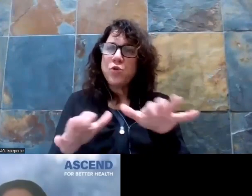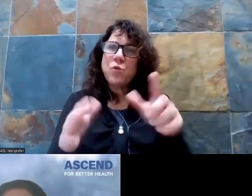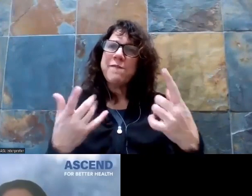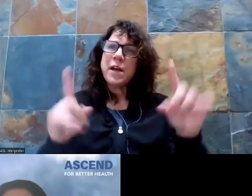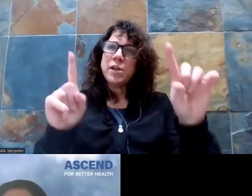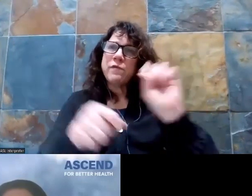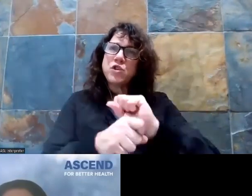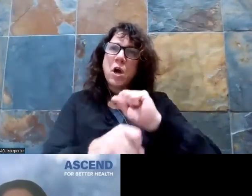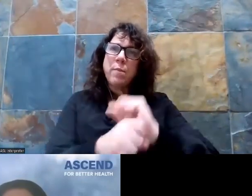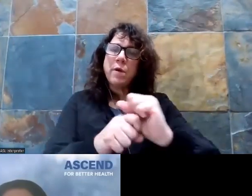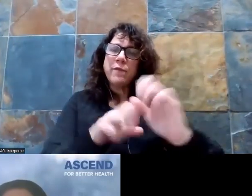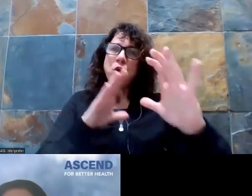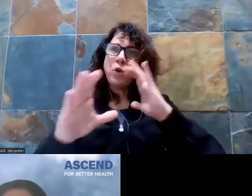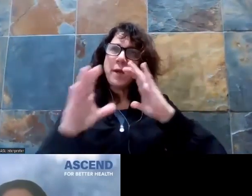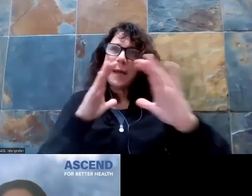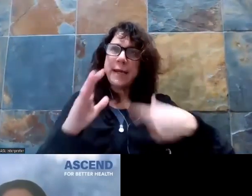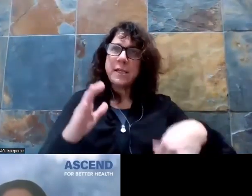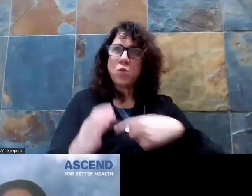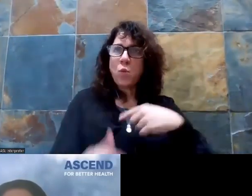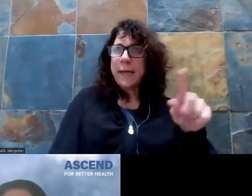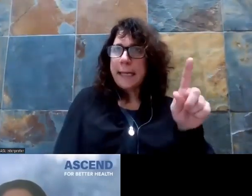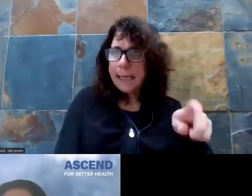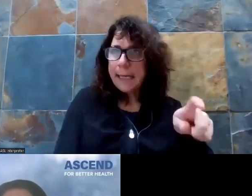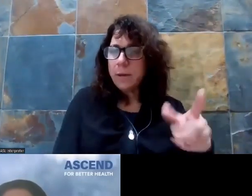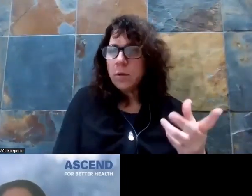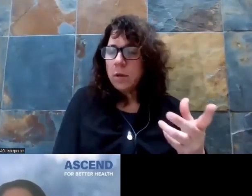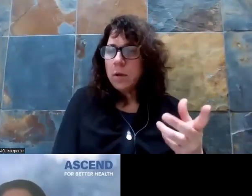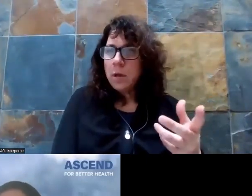job of communicating as we need. And so